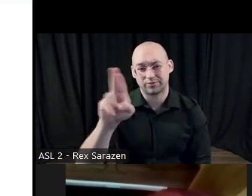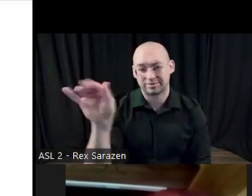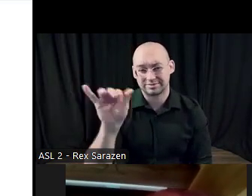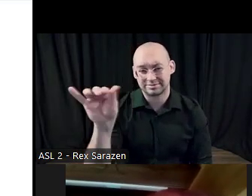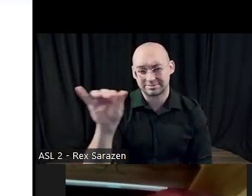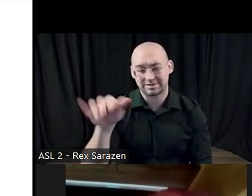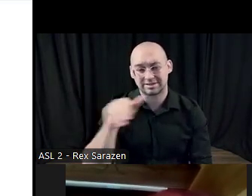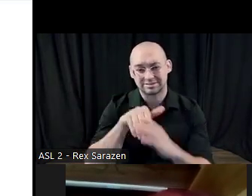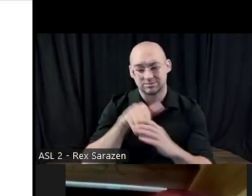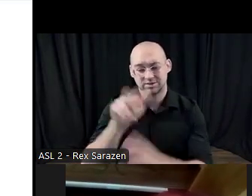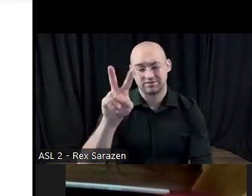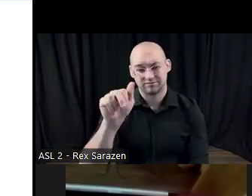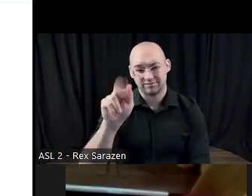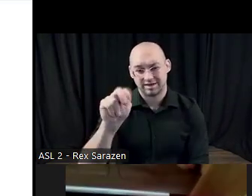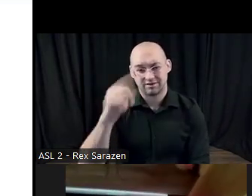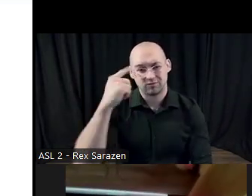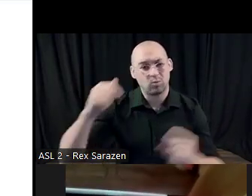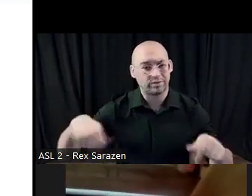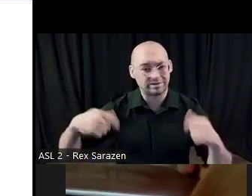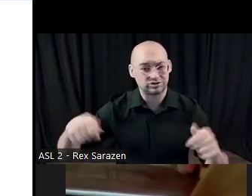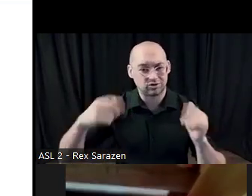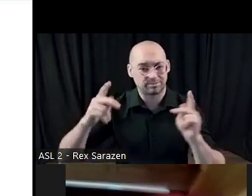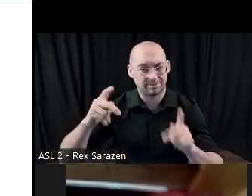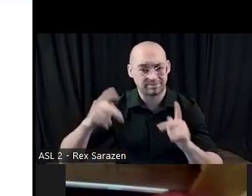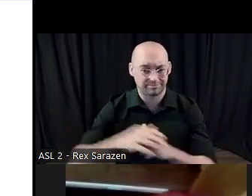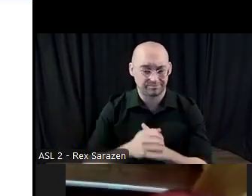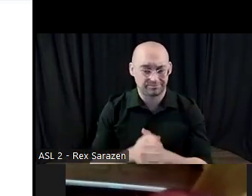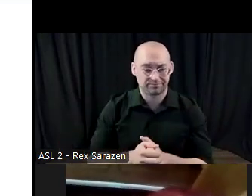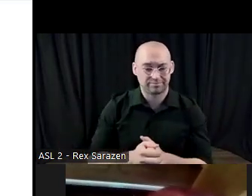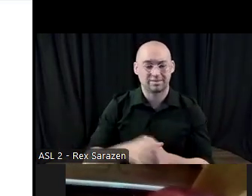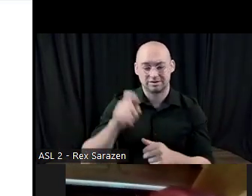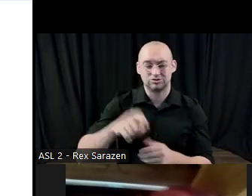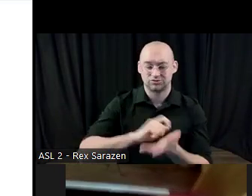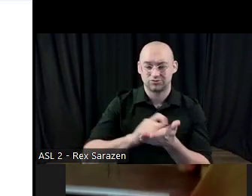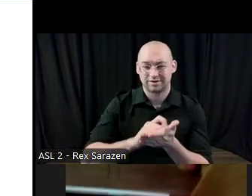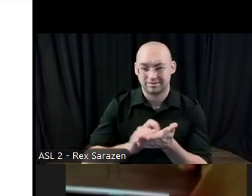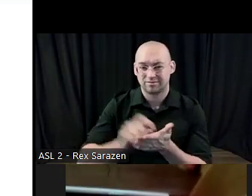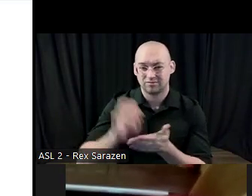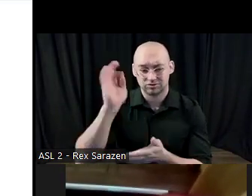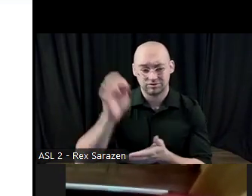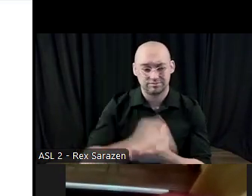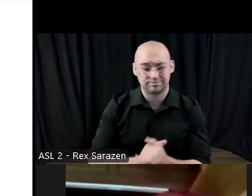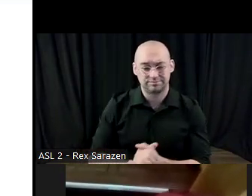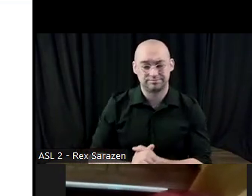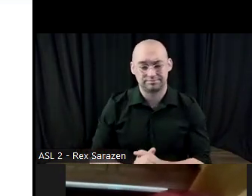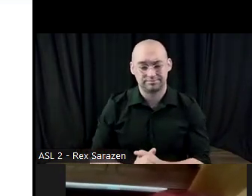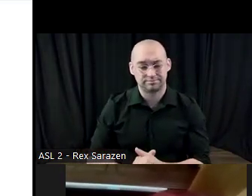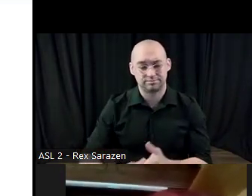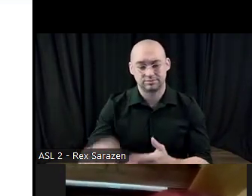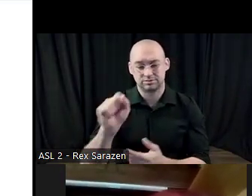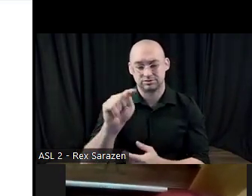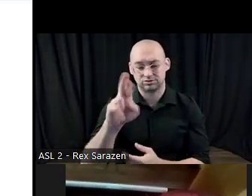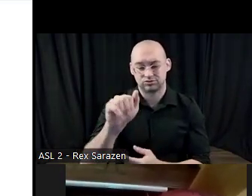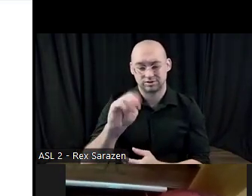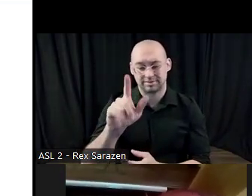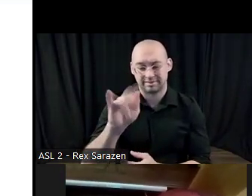accessible vans for wheelchairs. So we should probably write that out in the future. Streamline benefit